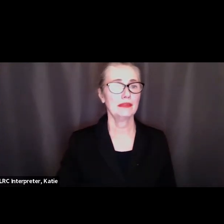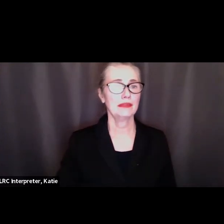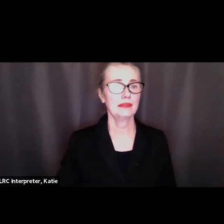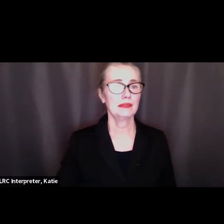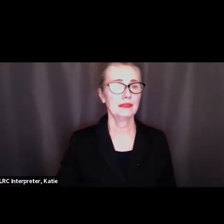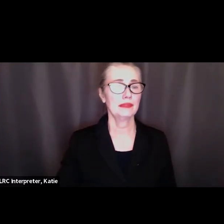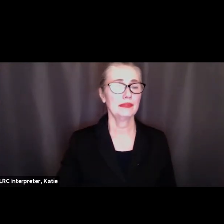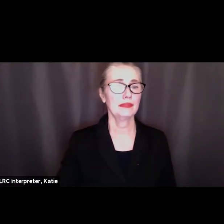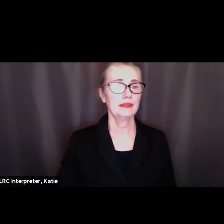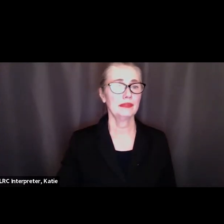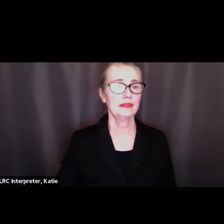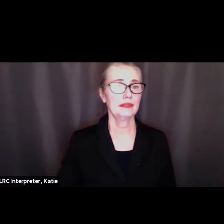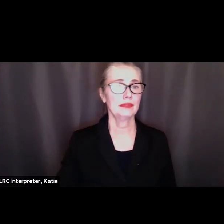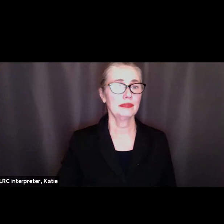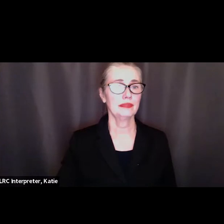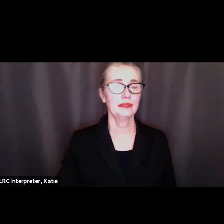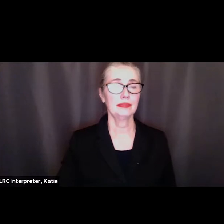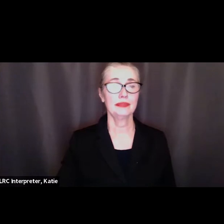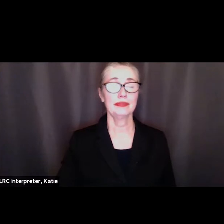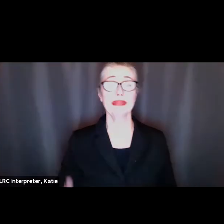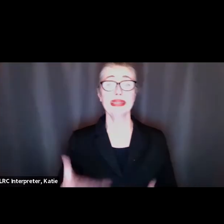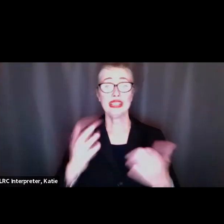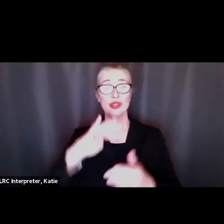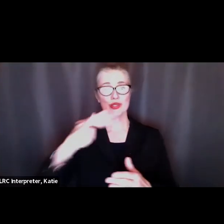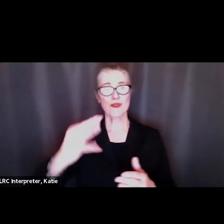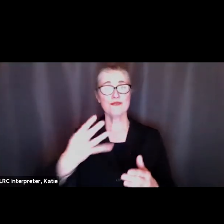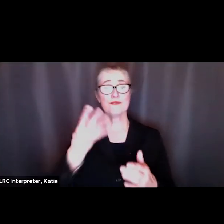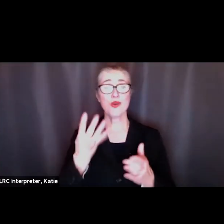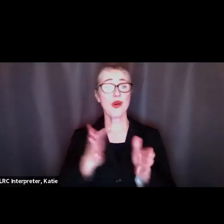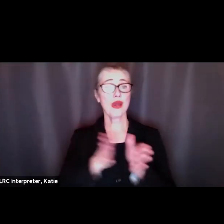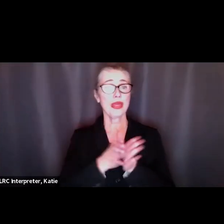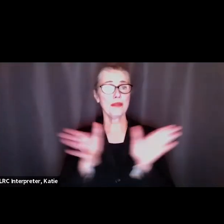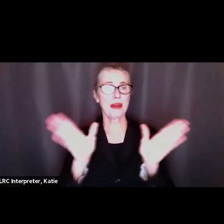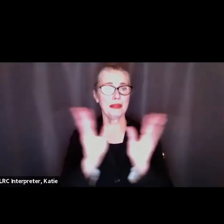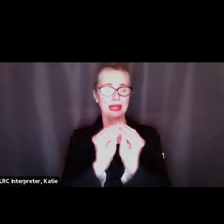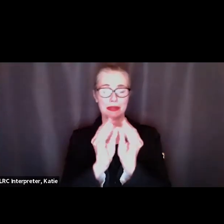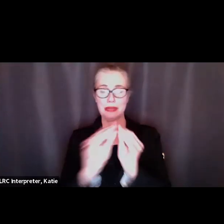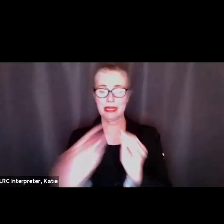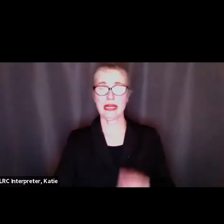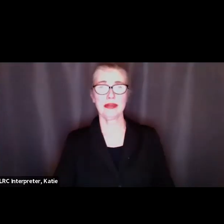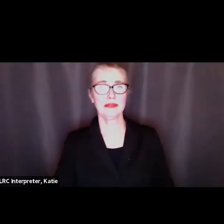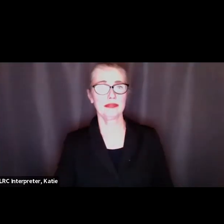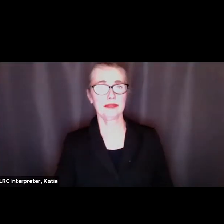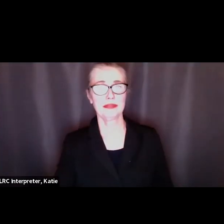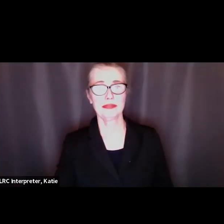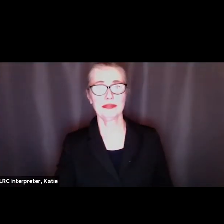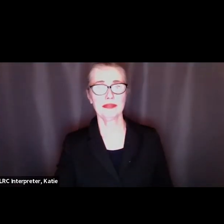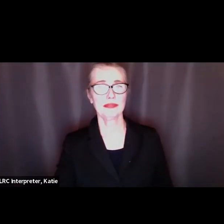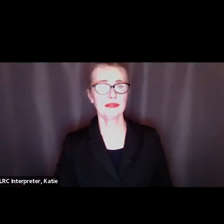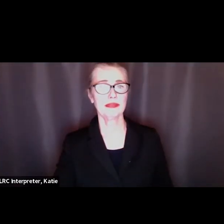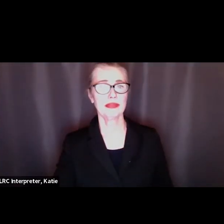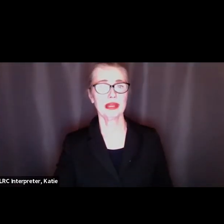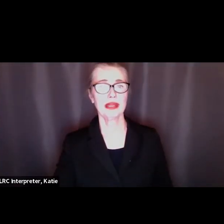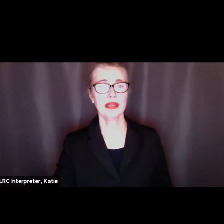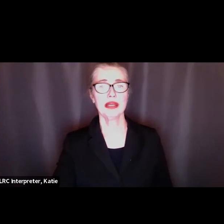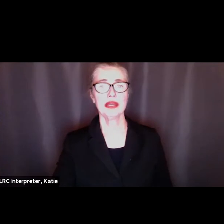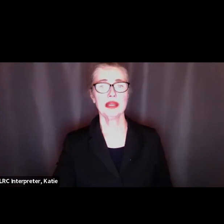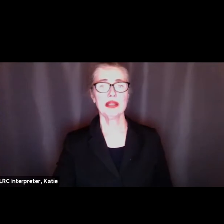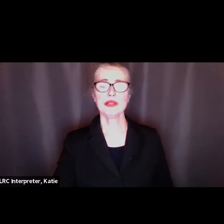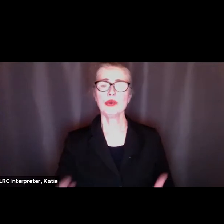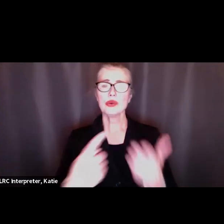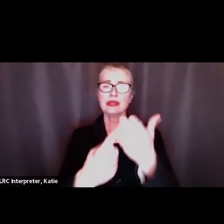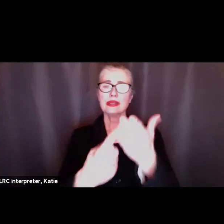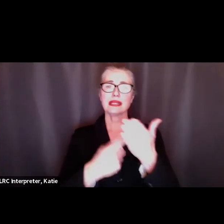so here we are again as we mentioned our fourth public meeting right now to discuss the creation of trustee areas